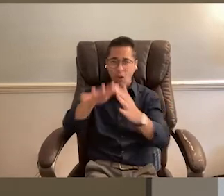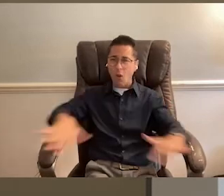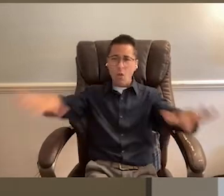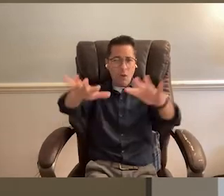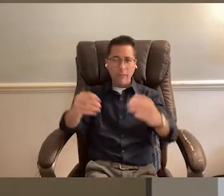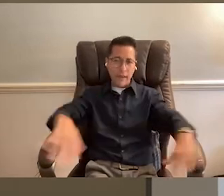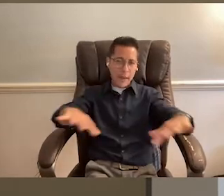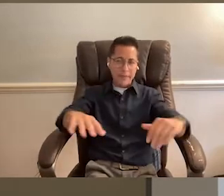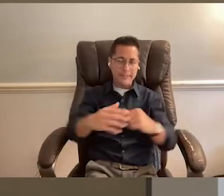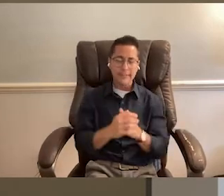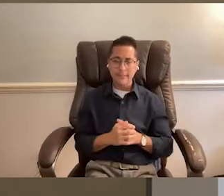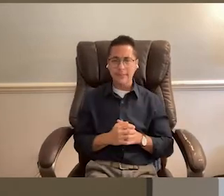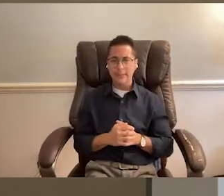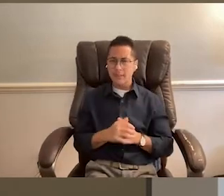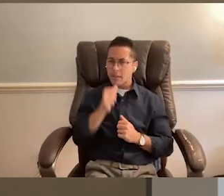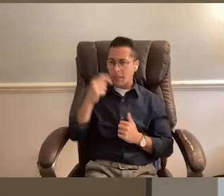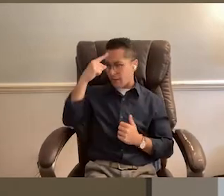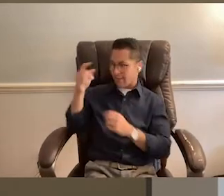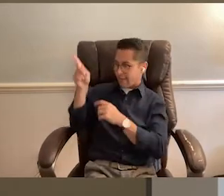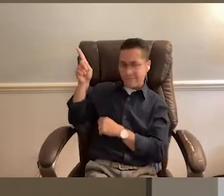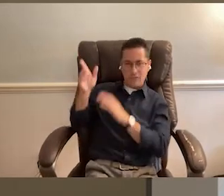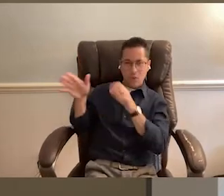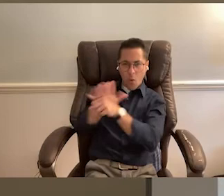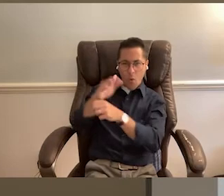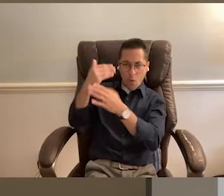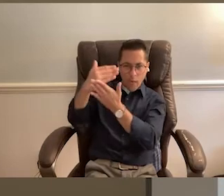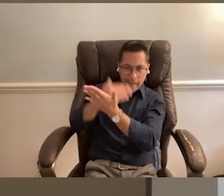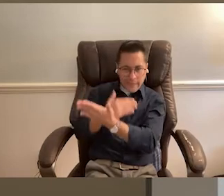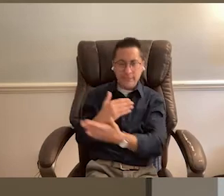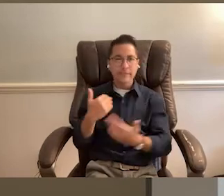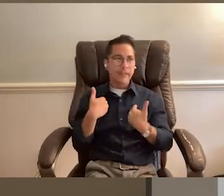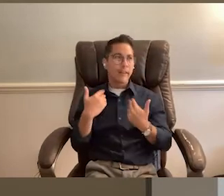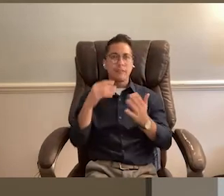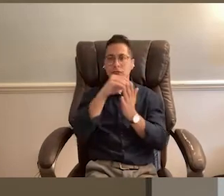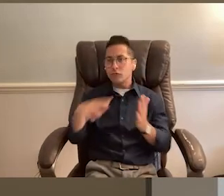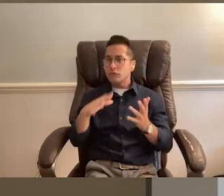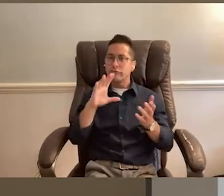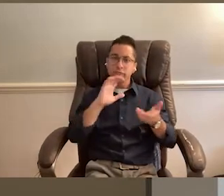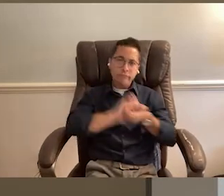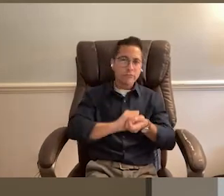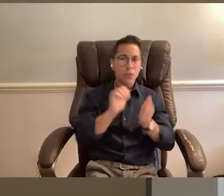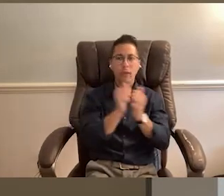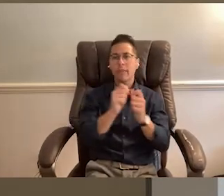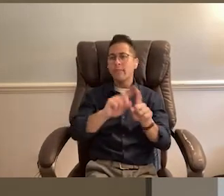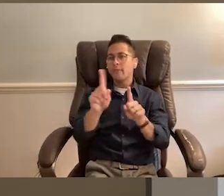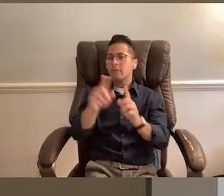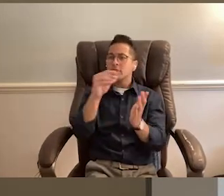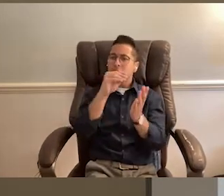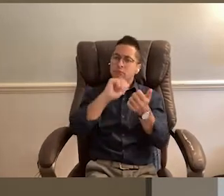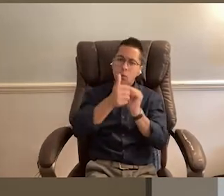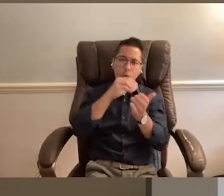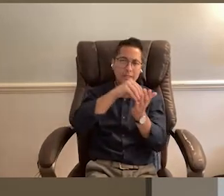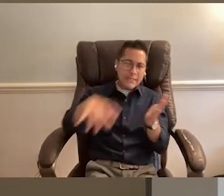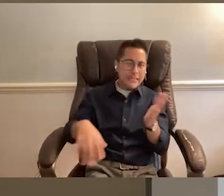is another thing I really love. So we have one student who worked at a grocery store, and he worked all day Wednesday, so he would just text us to check in the morning, text us to